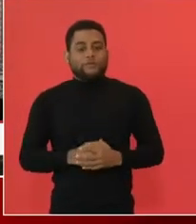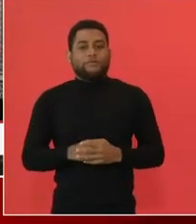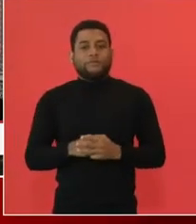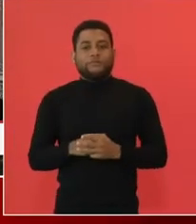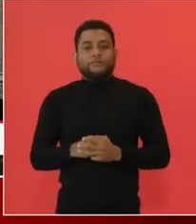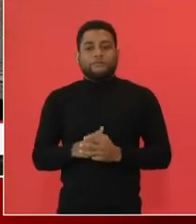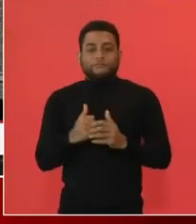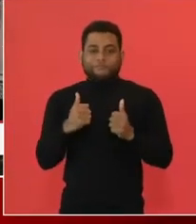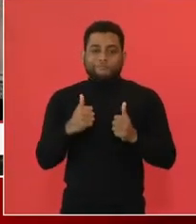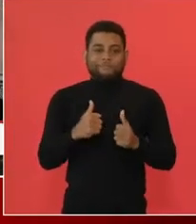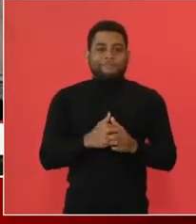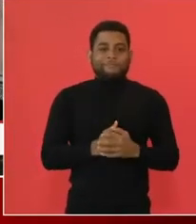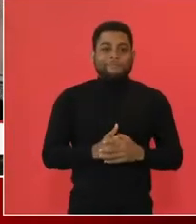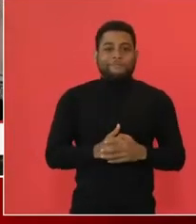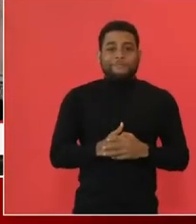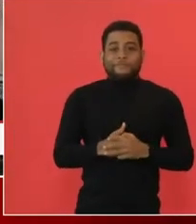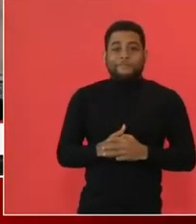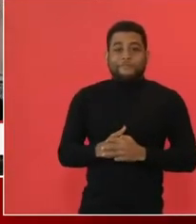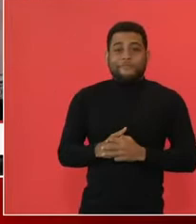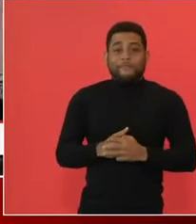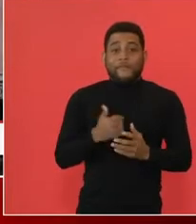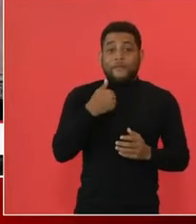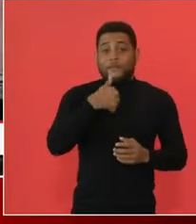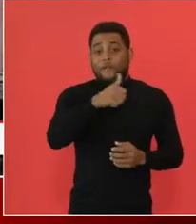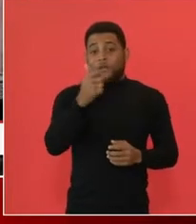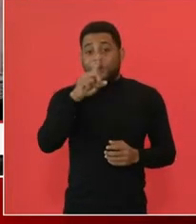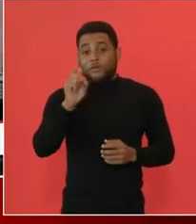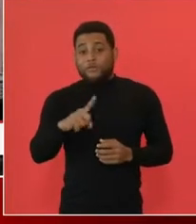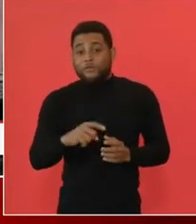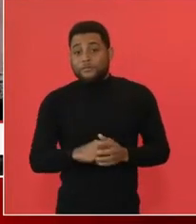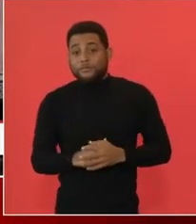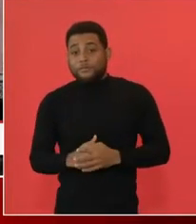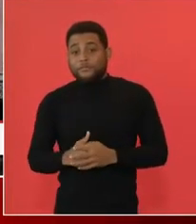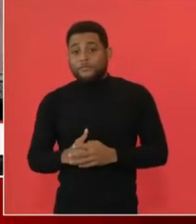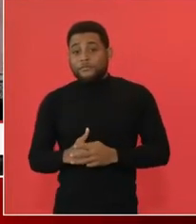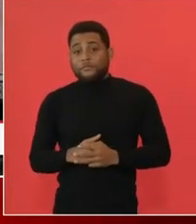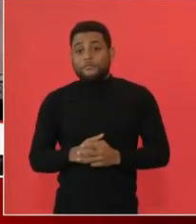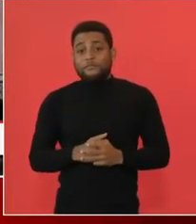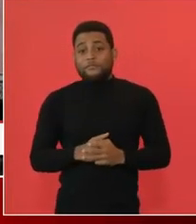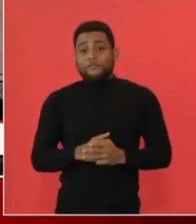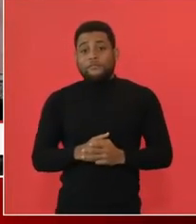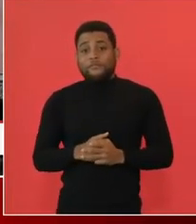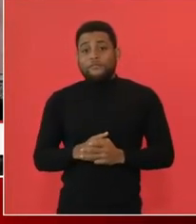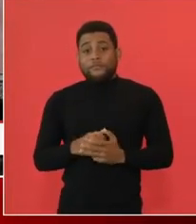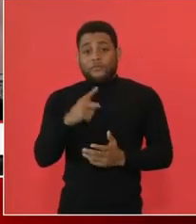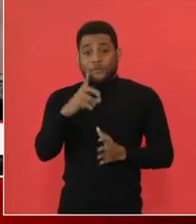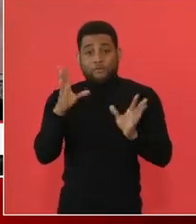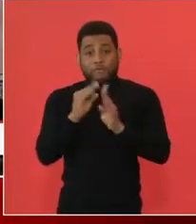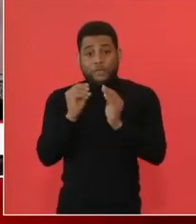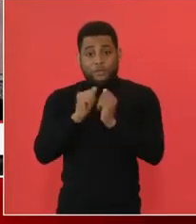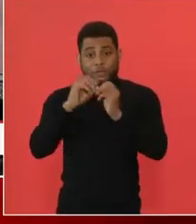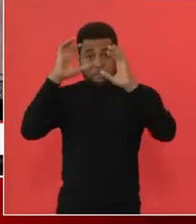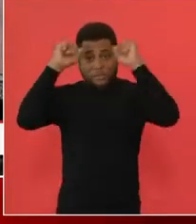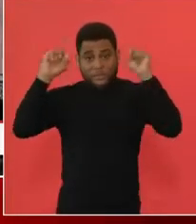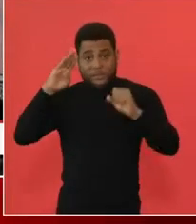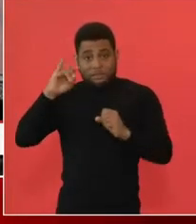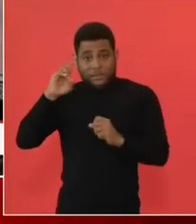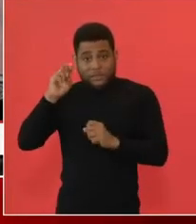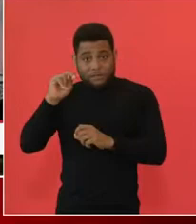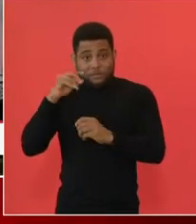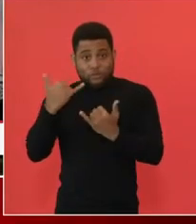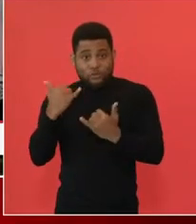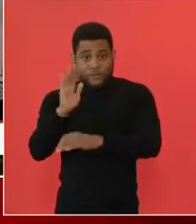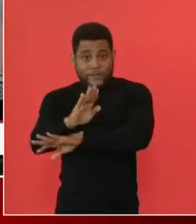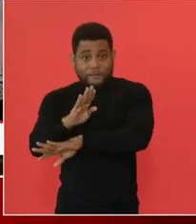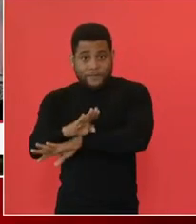Can I ask another question? Yep. You're meeting with President Biden this afternoon. The head of the D.C. Police